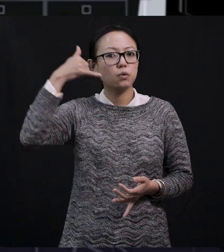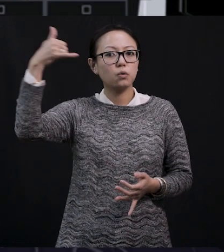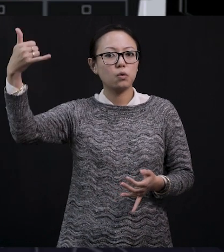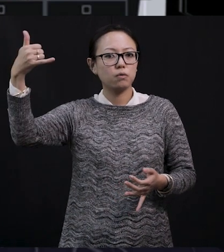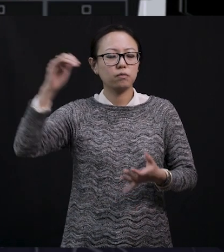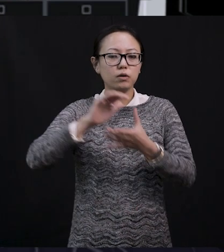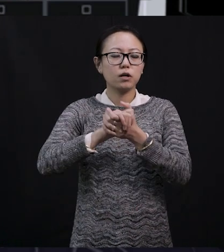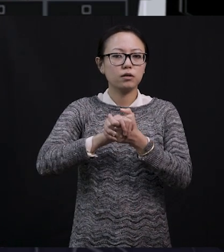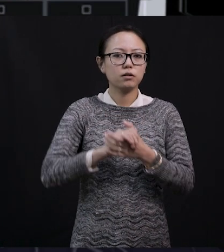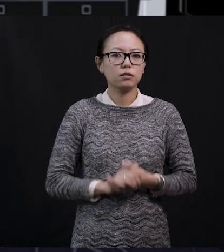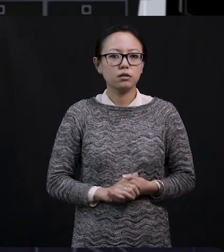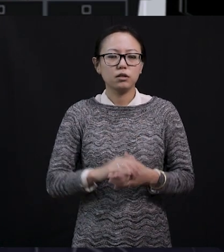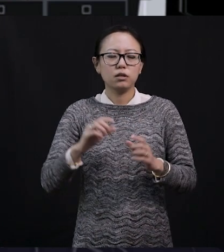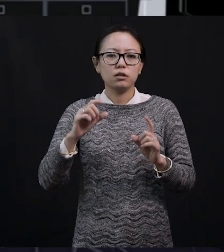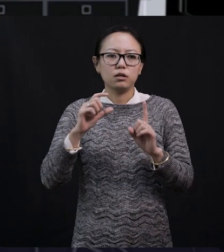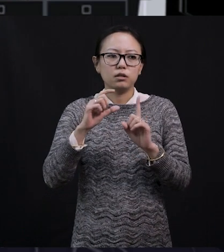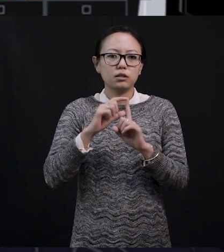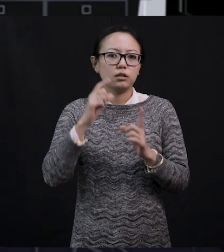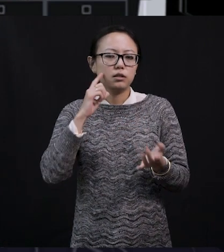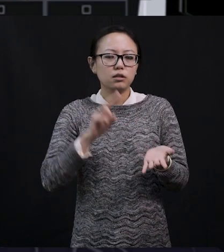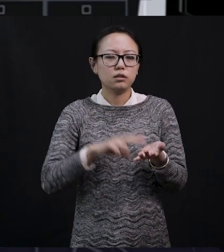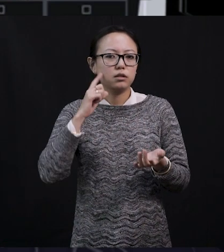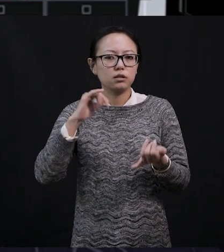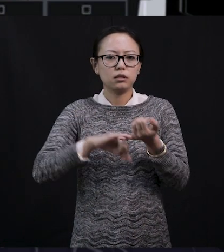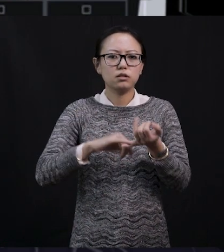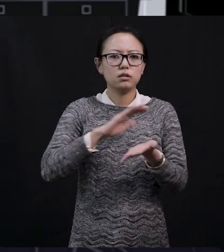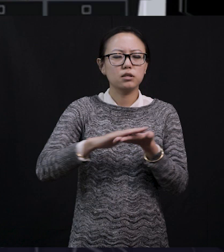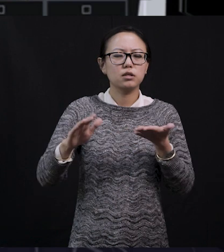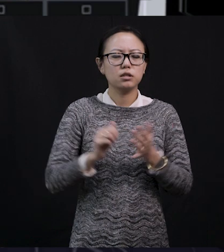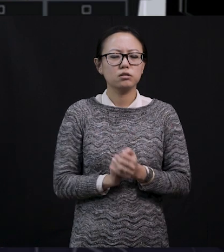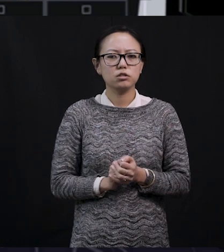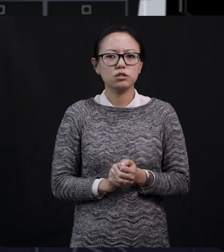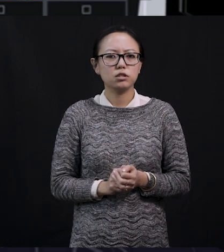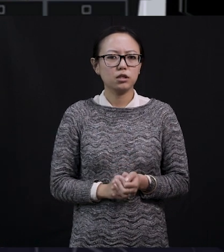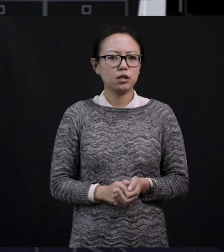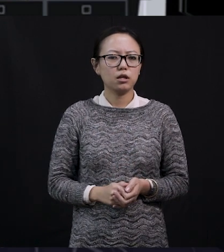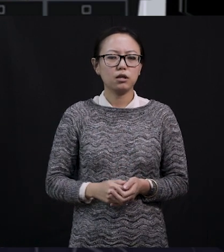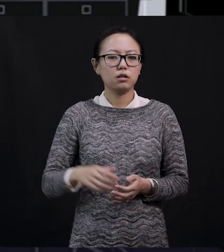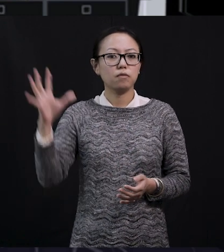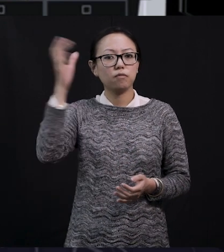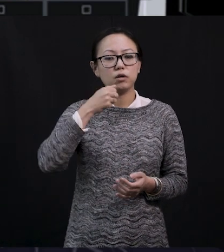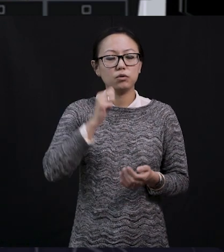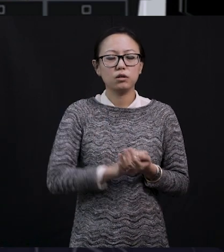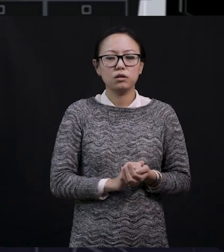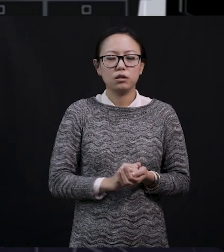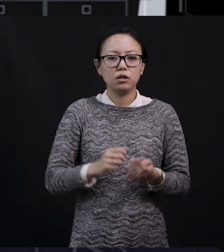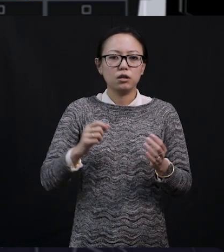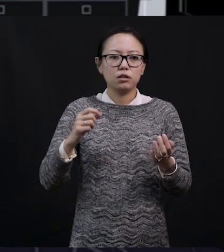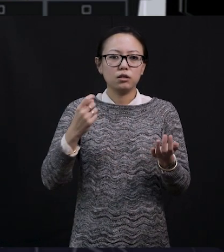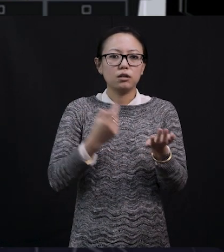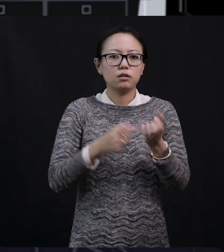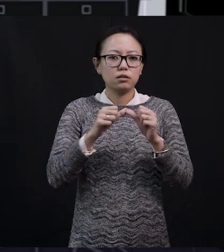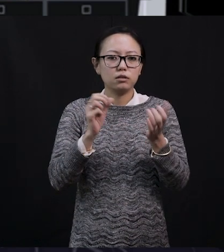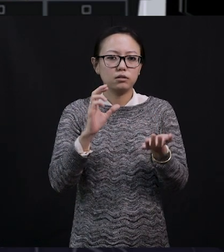was in Ranchi in the year 1958. So he slammed down the phone, lost his appetite, and he was starting to